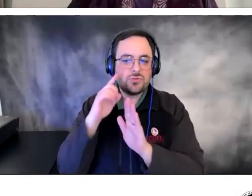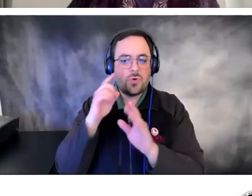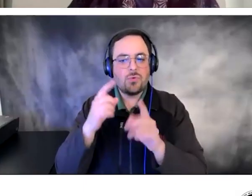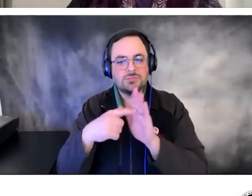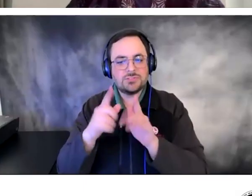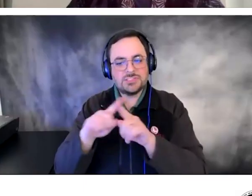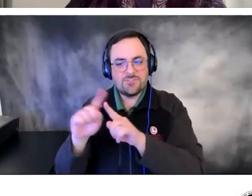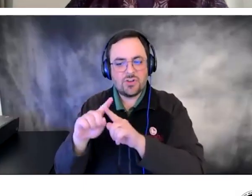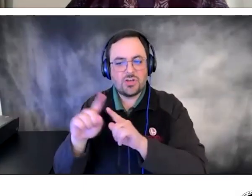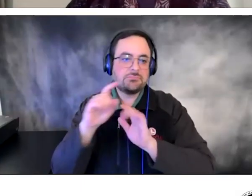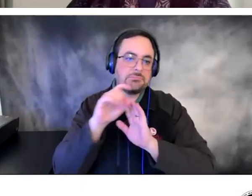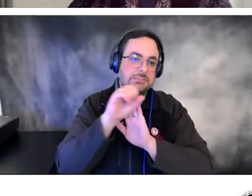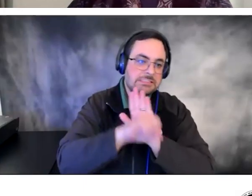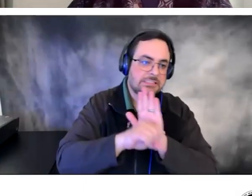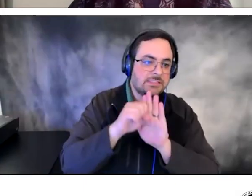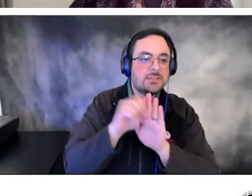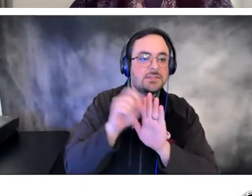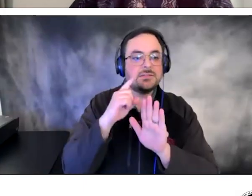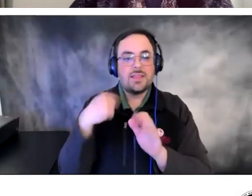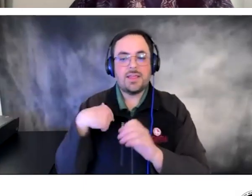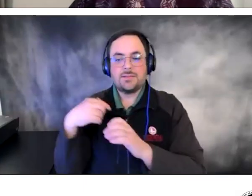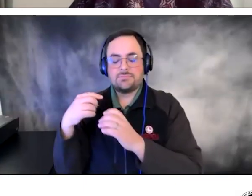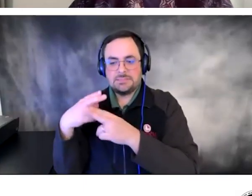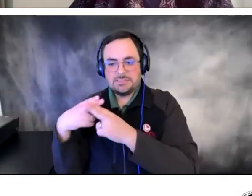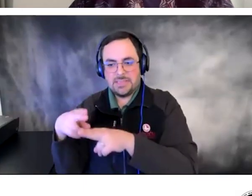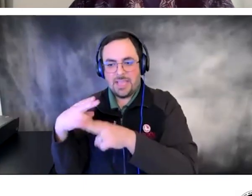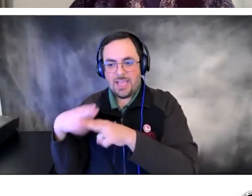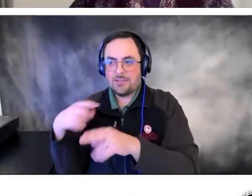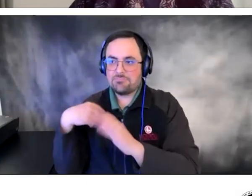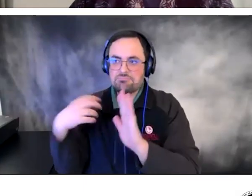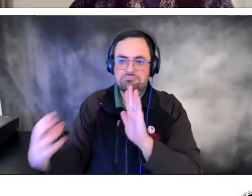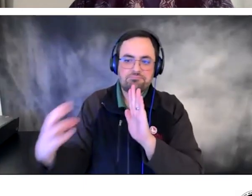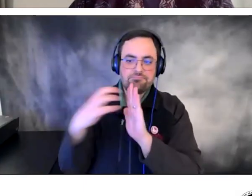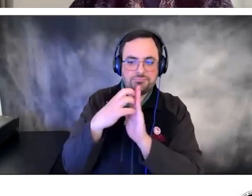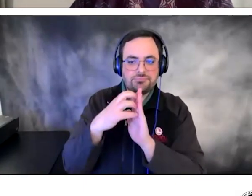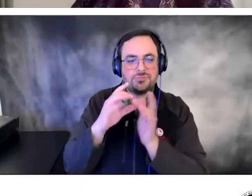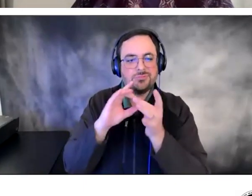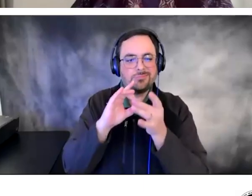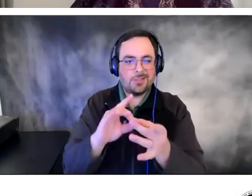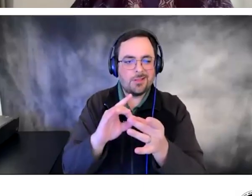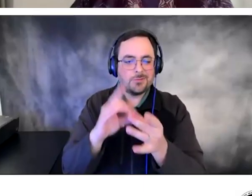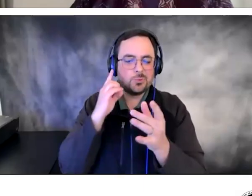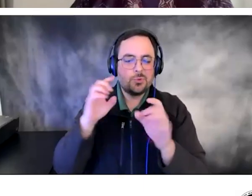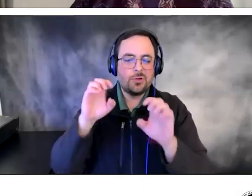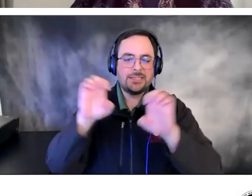a plastic egg is glued to a background mount that is then stuck to the page.